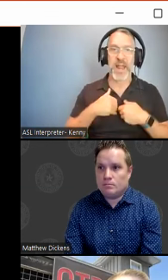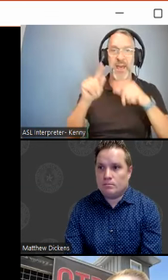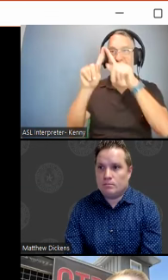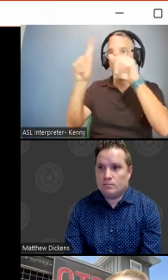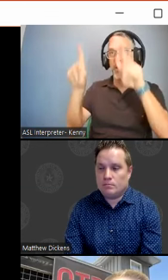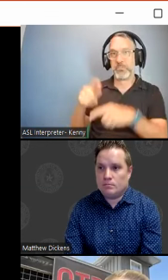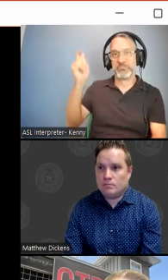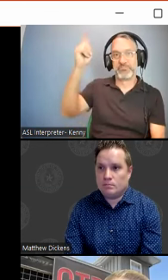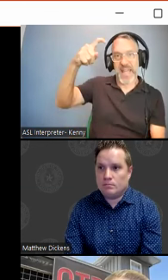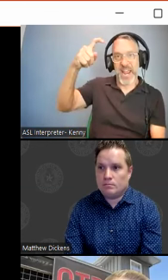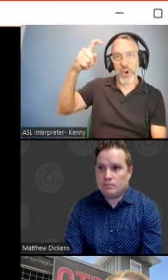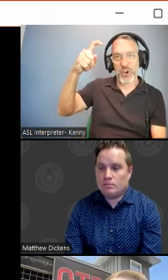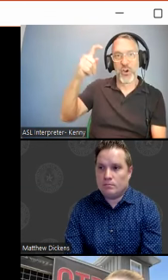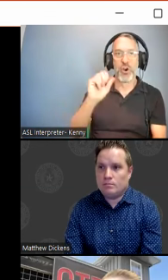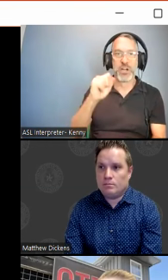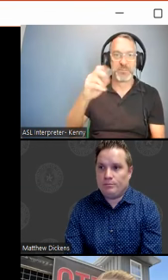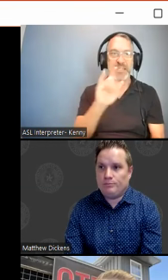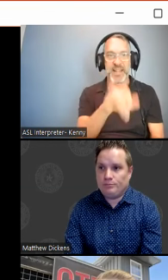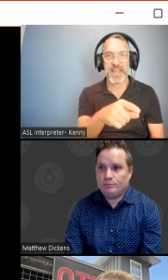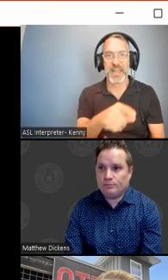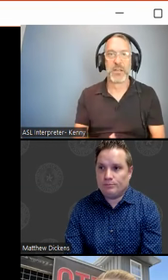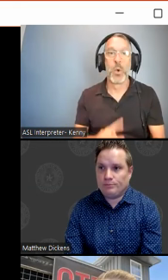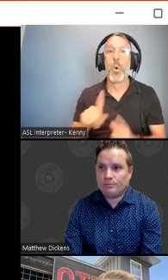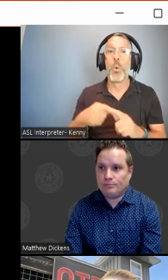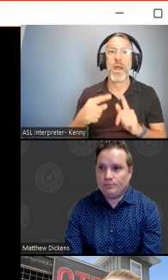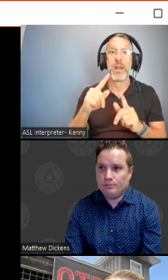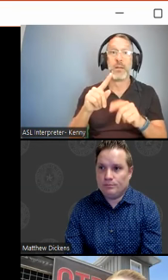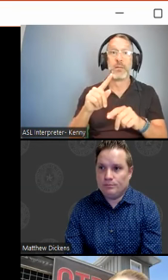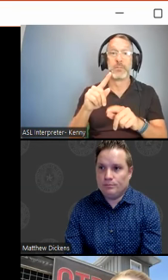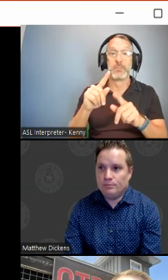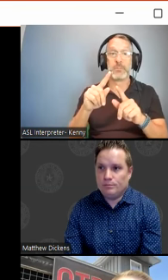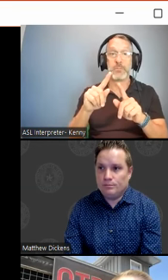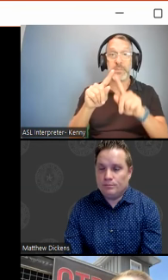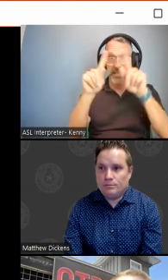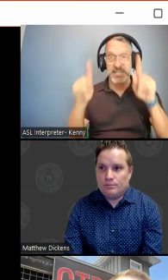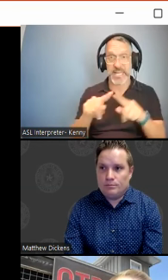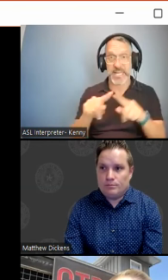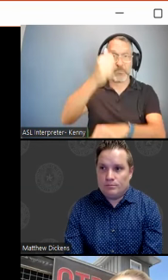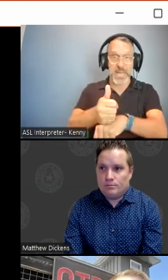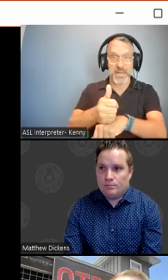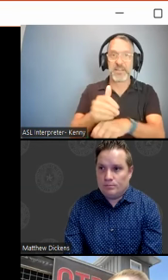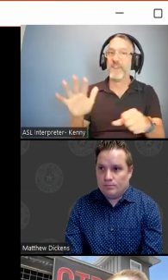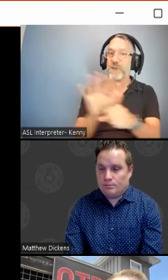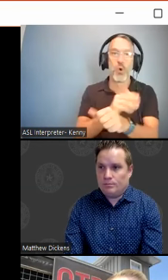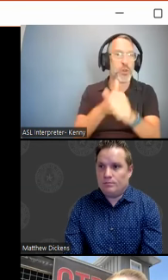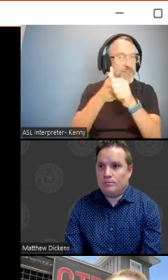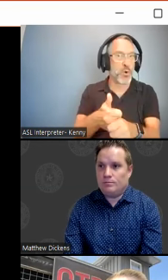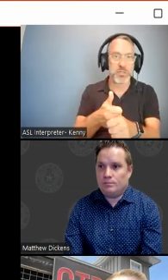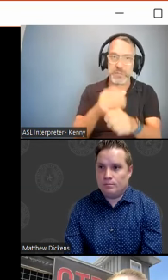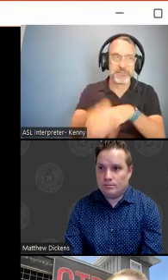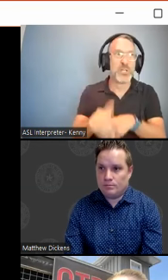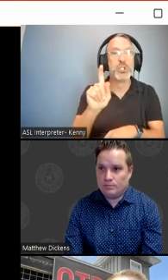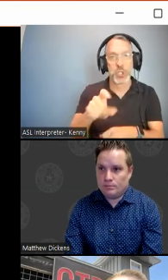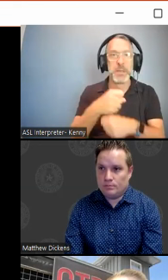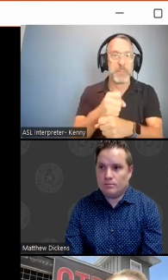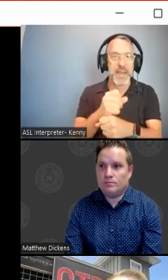plate and they're parking in a space like that. Once the sign's in place, then I think full enforcement should be made